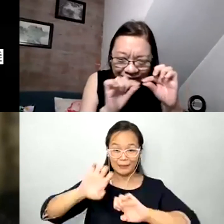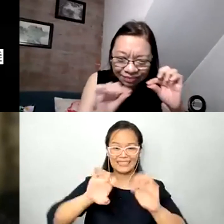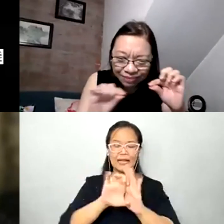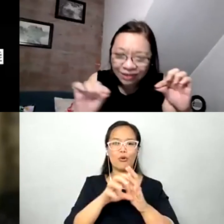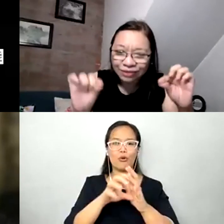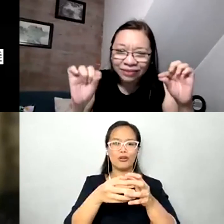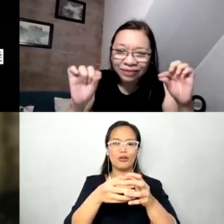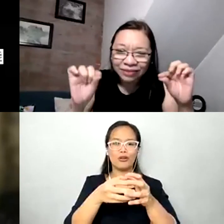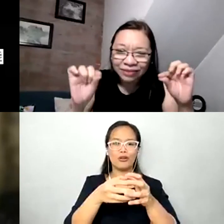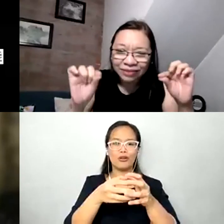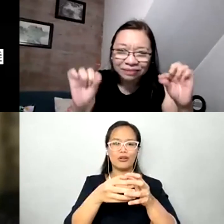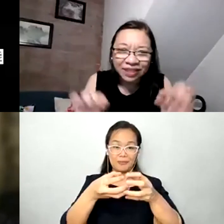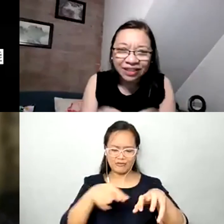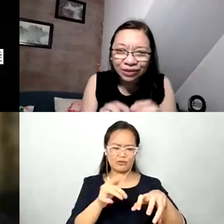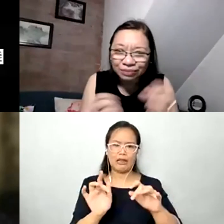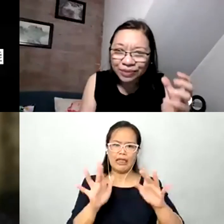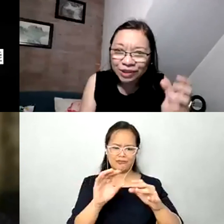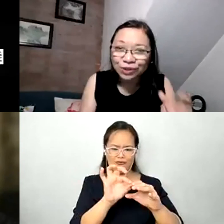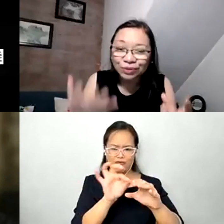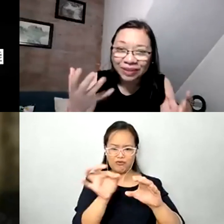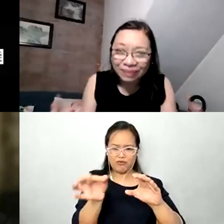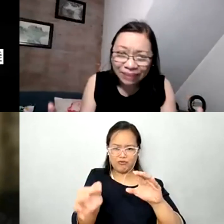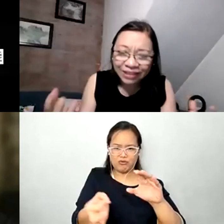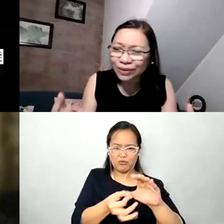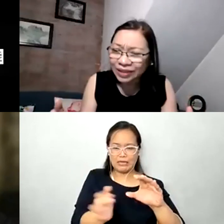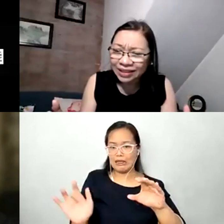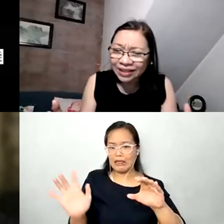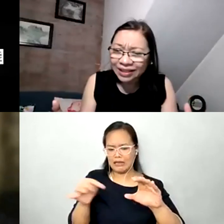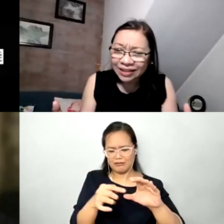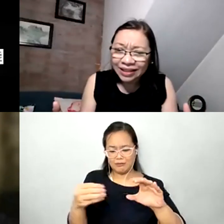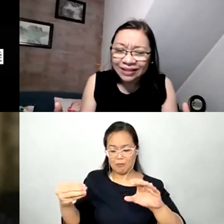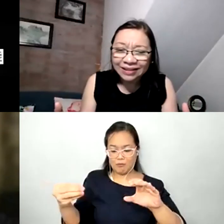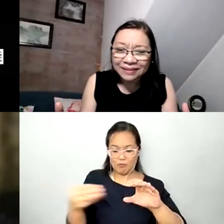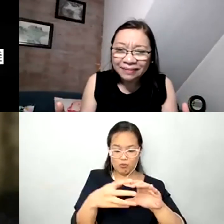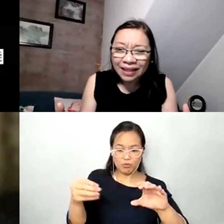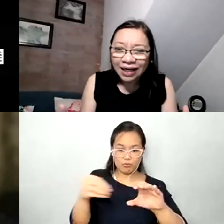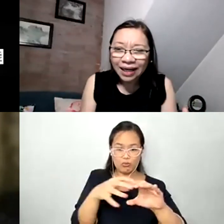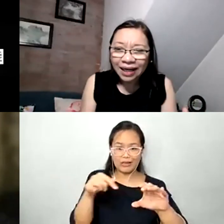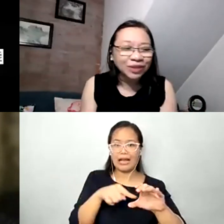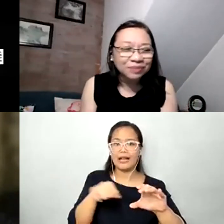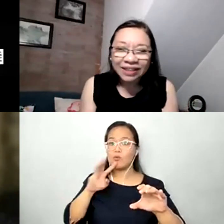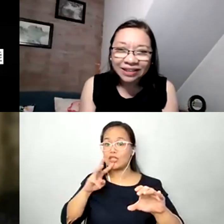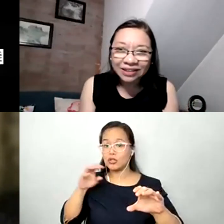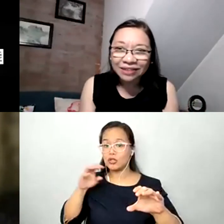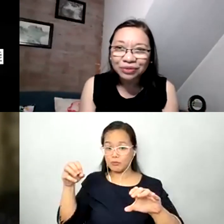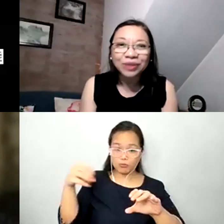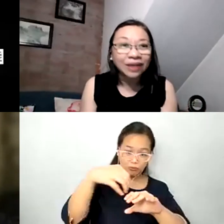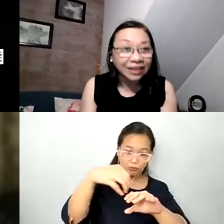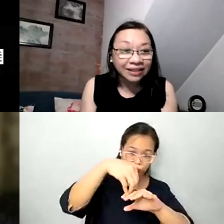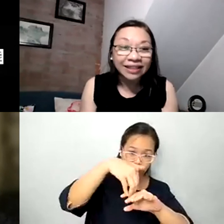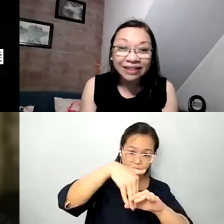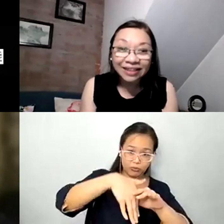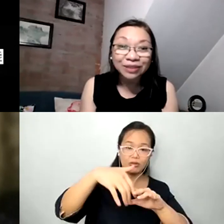ang nipis-nipis ng membrane na yun. Pupunta yung tubig papasok. And how do you protect yourself when you